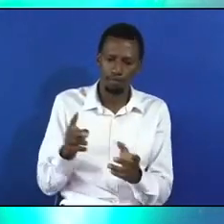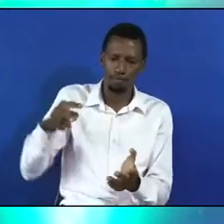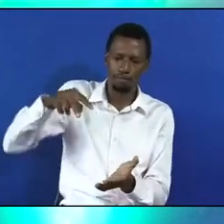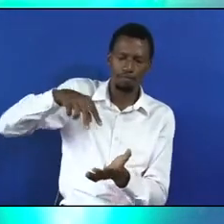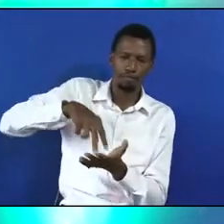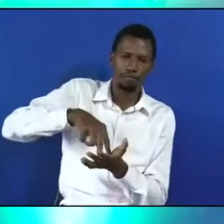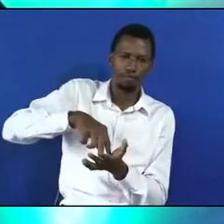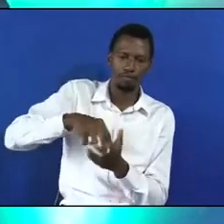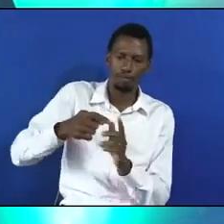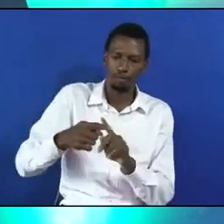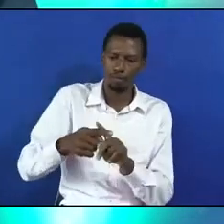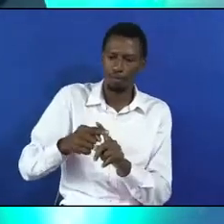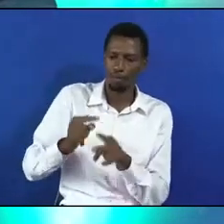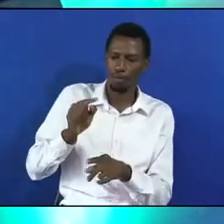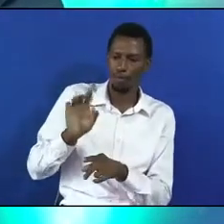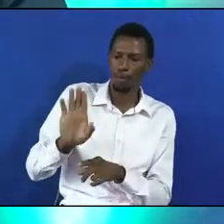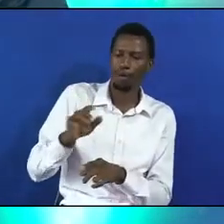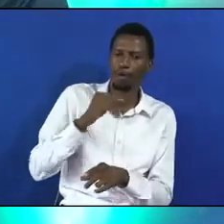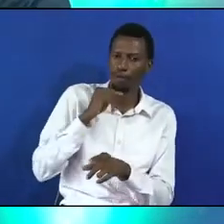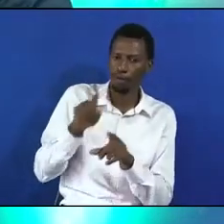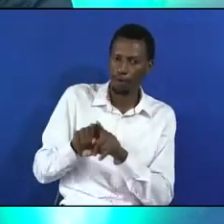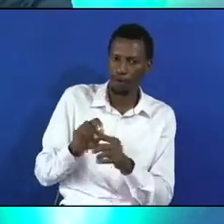Jesus Christ,